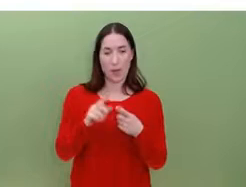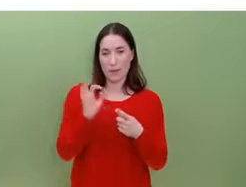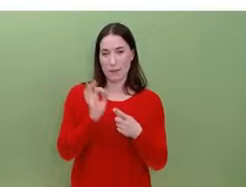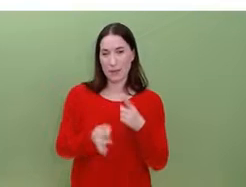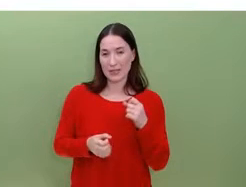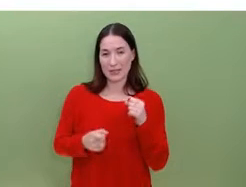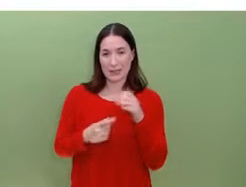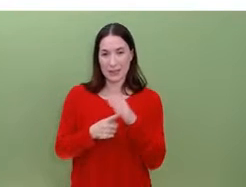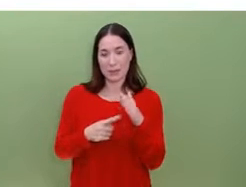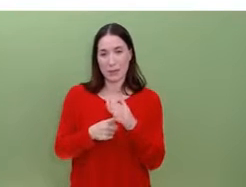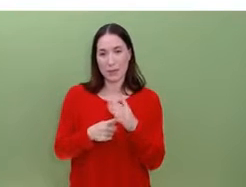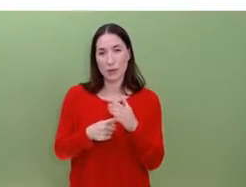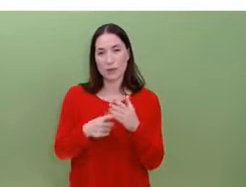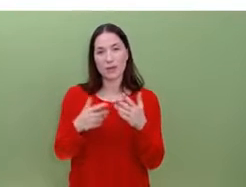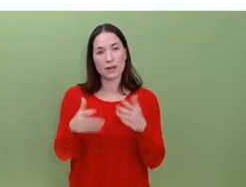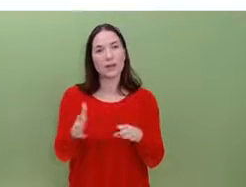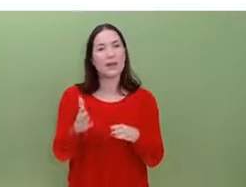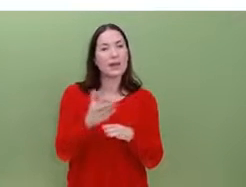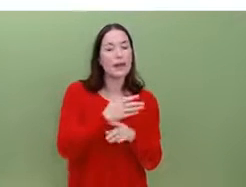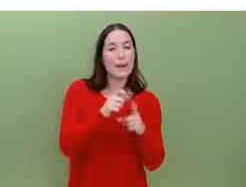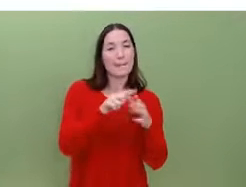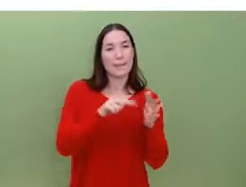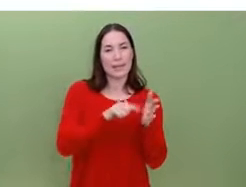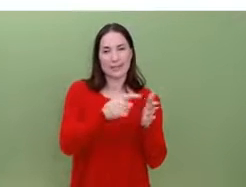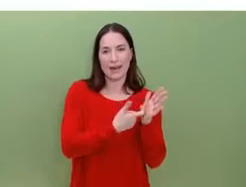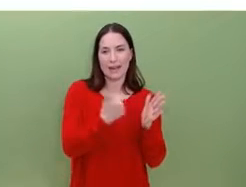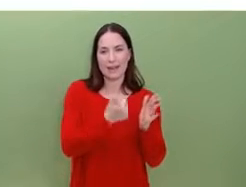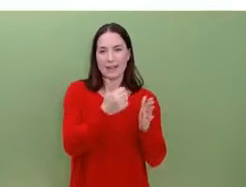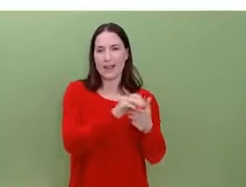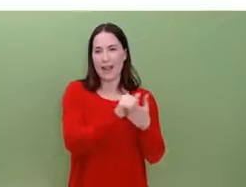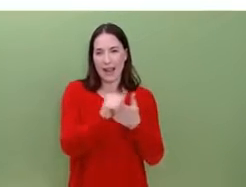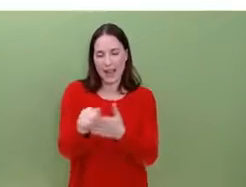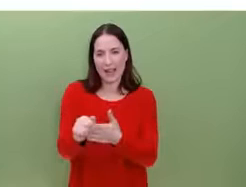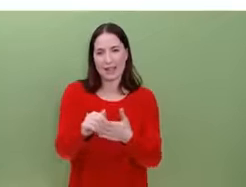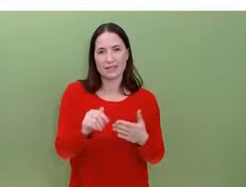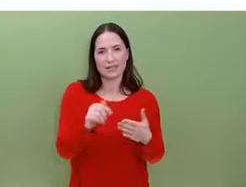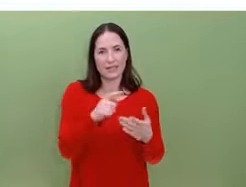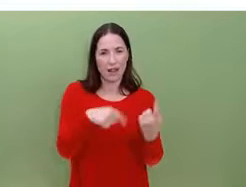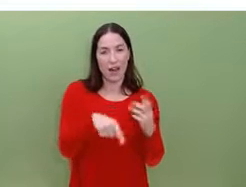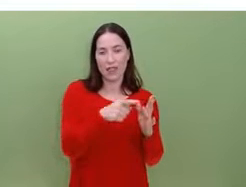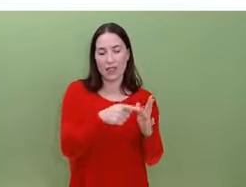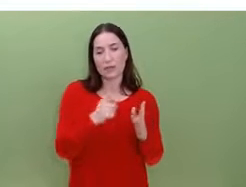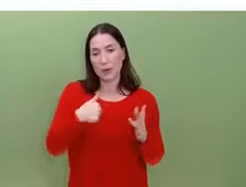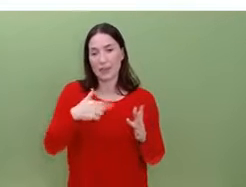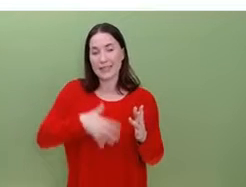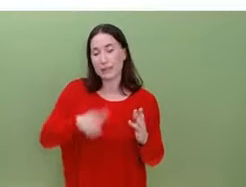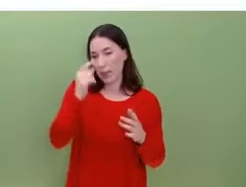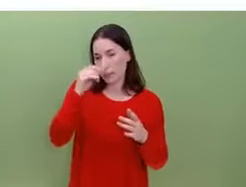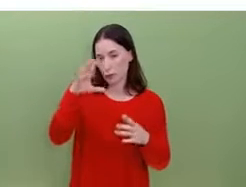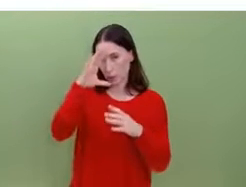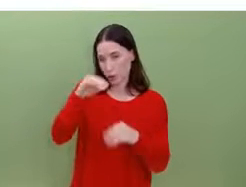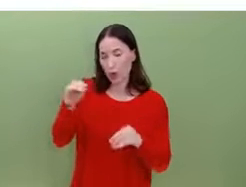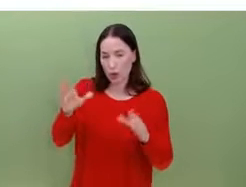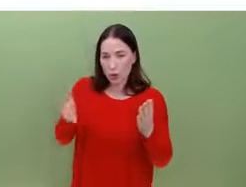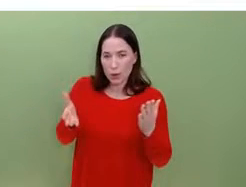by Peter and co, have really identified is that we needed to be able to promote these individuals, to be